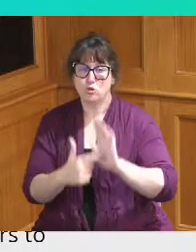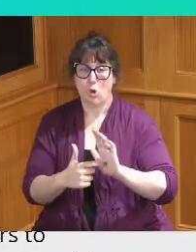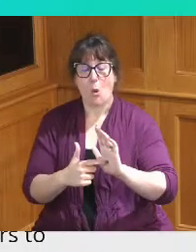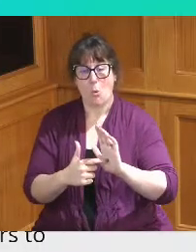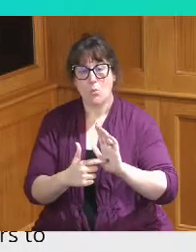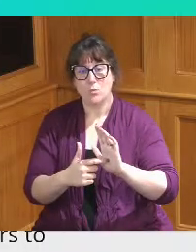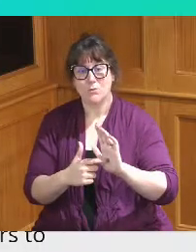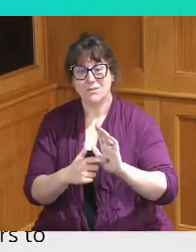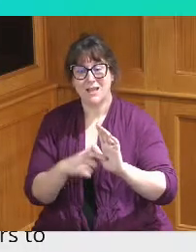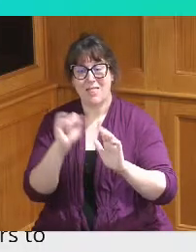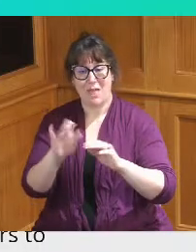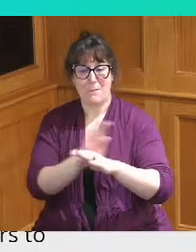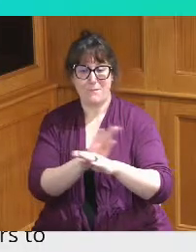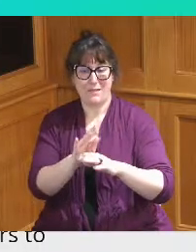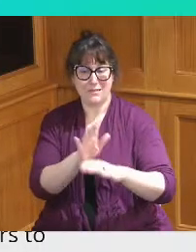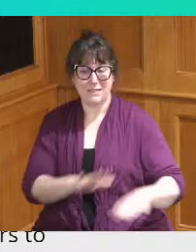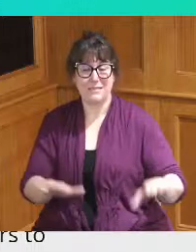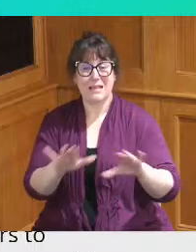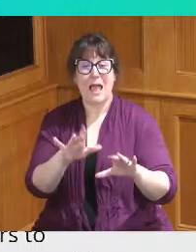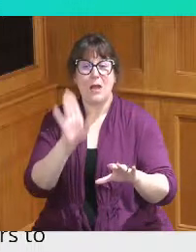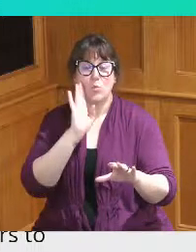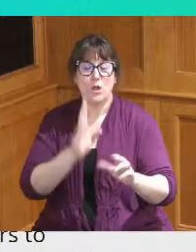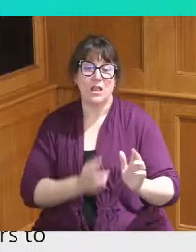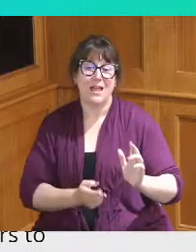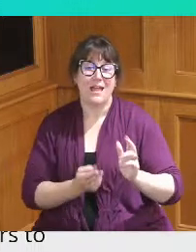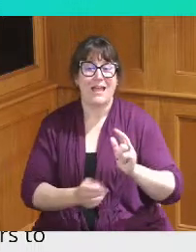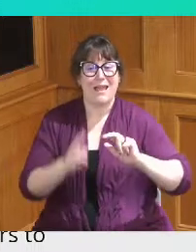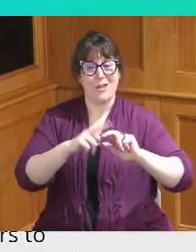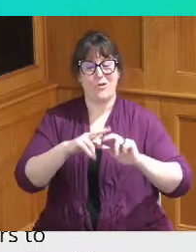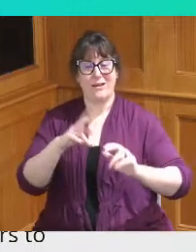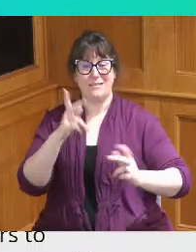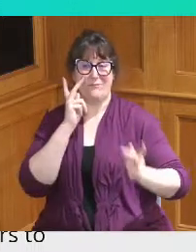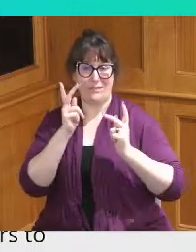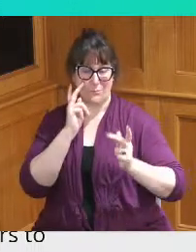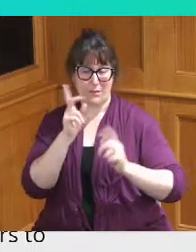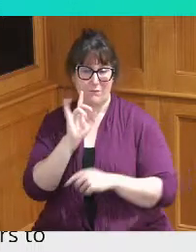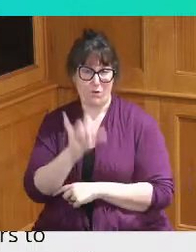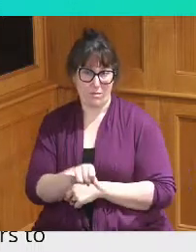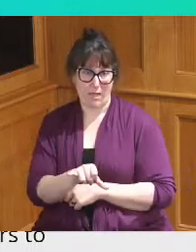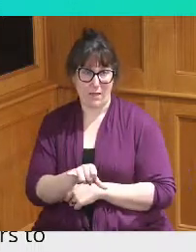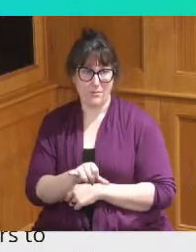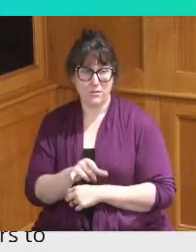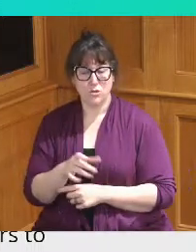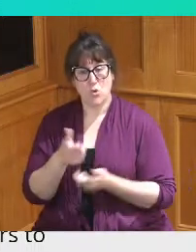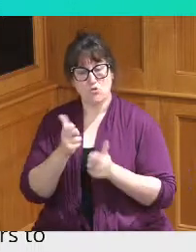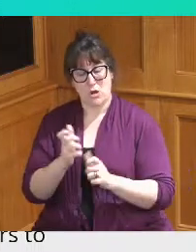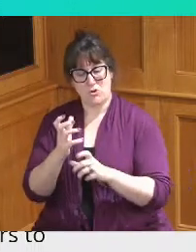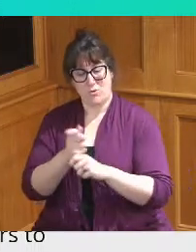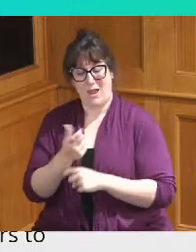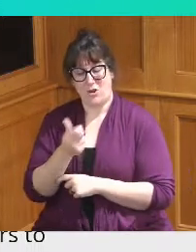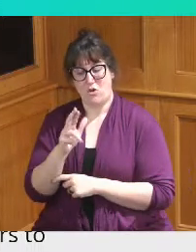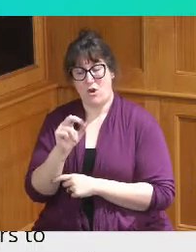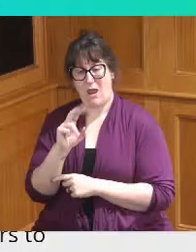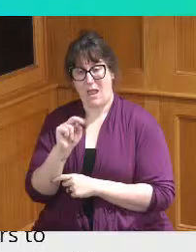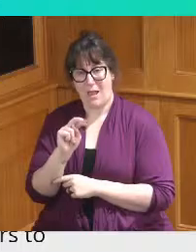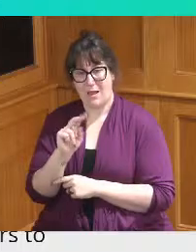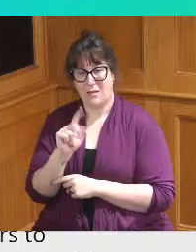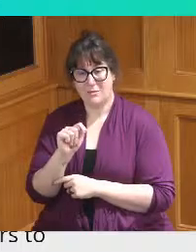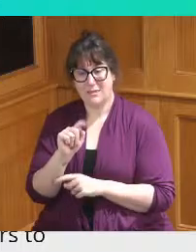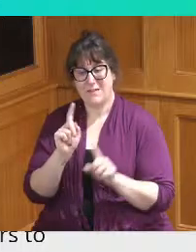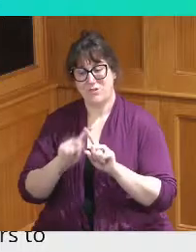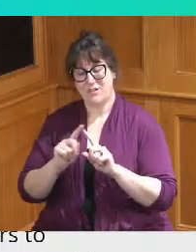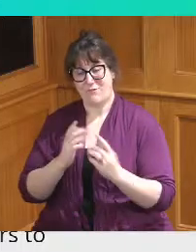the business district and increase visibility on the Lock site. So the plan was to pursue grants for the acquisition, pre-development activities, and capital